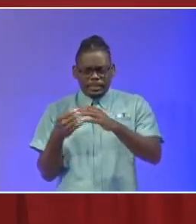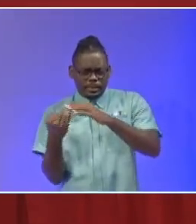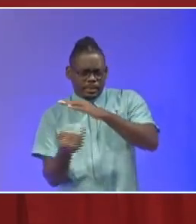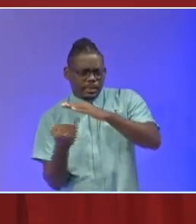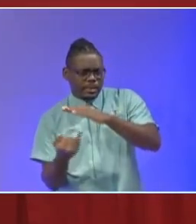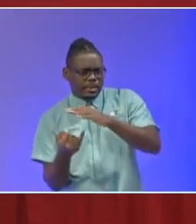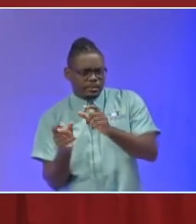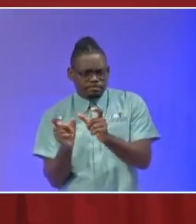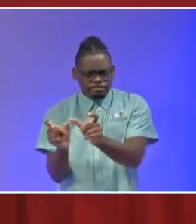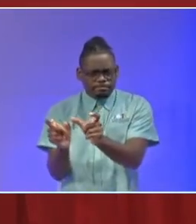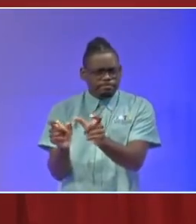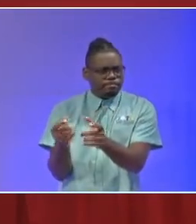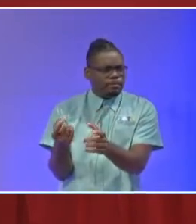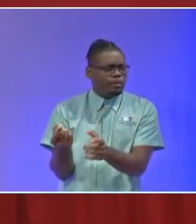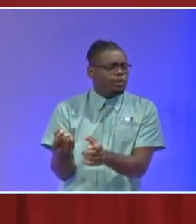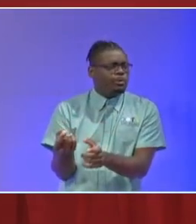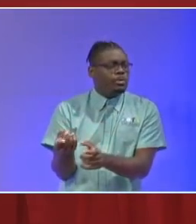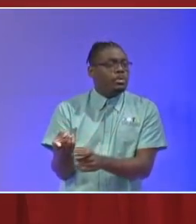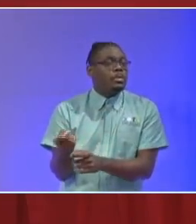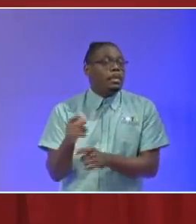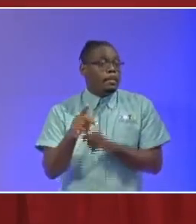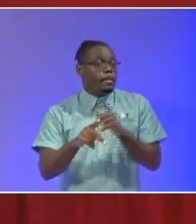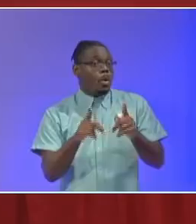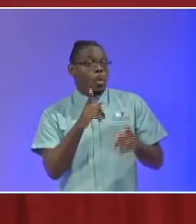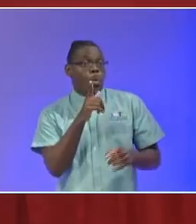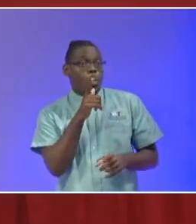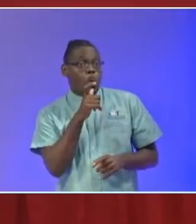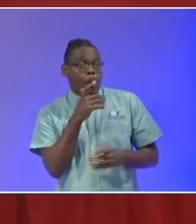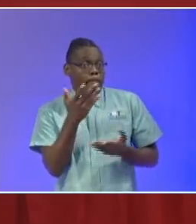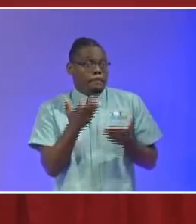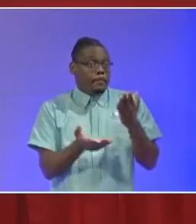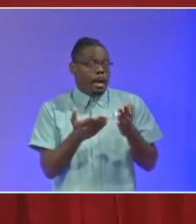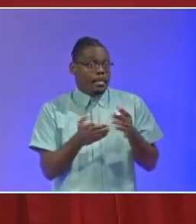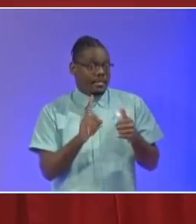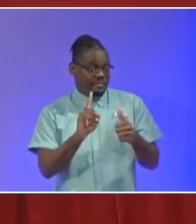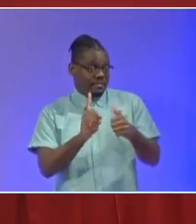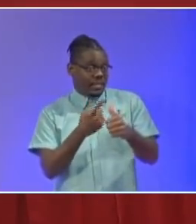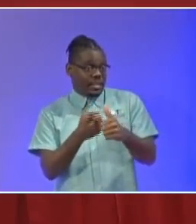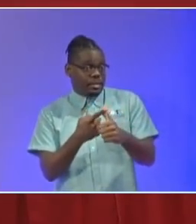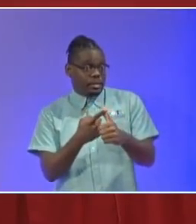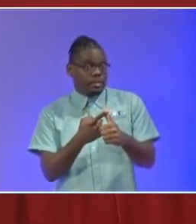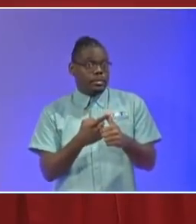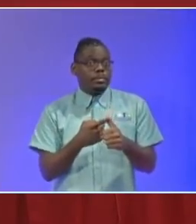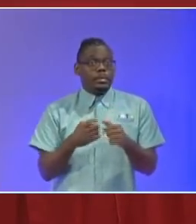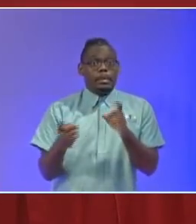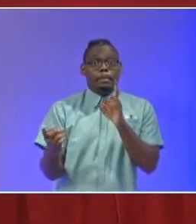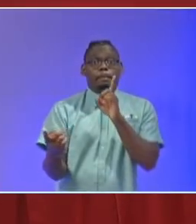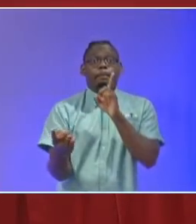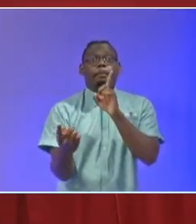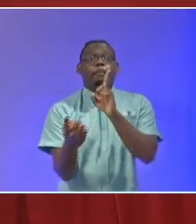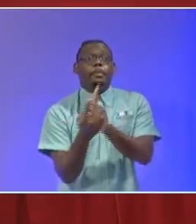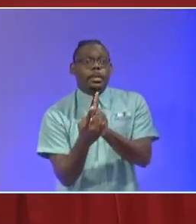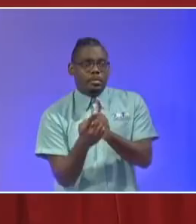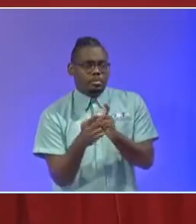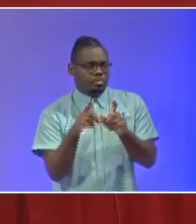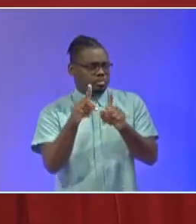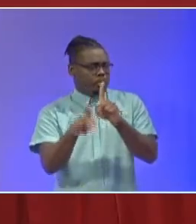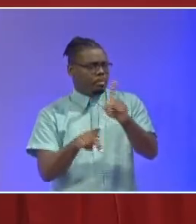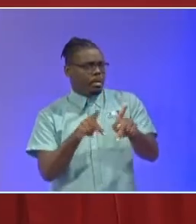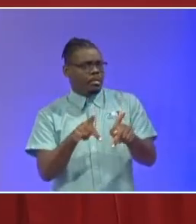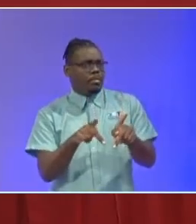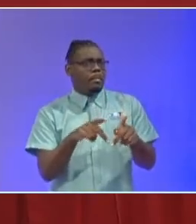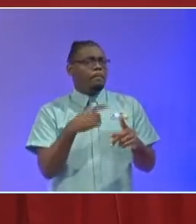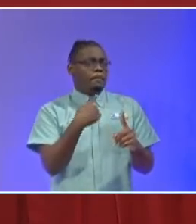identified as primary or secondary contacts? We had a question from a member of the public who is saying that she was a primary